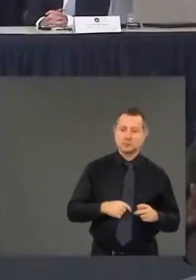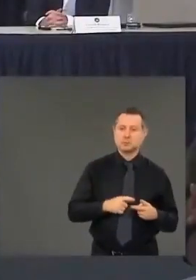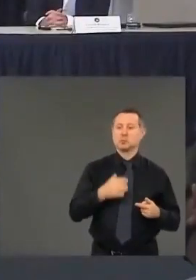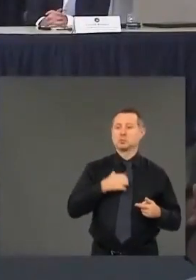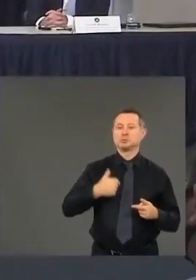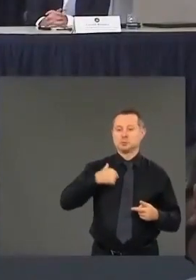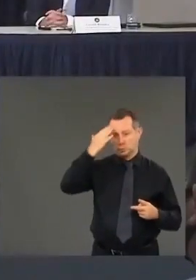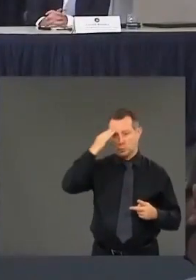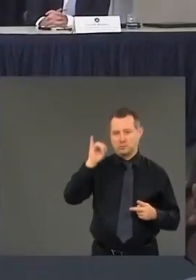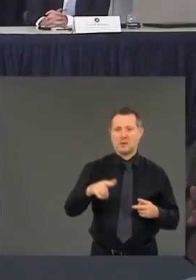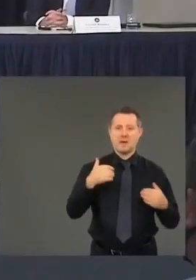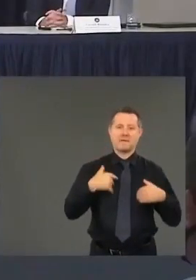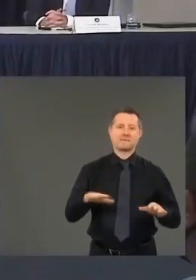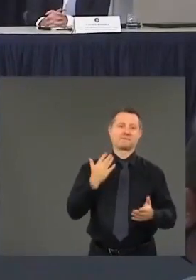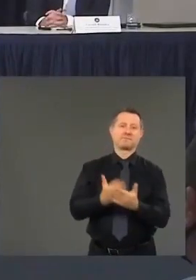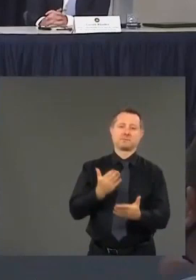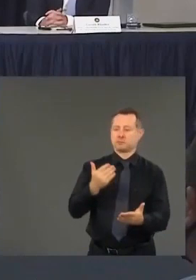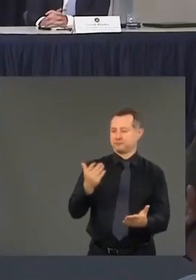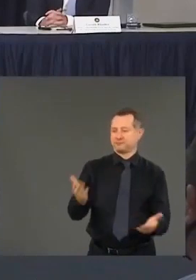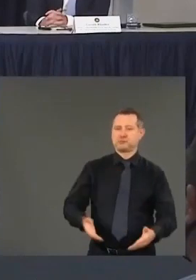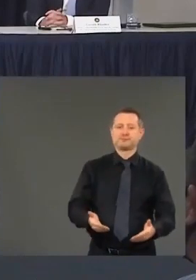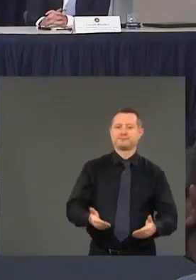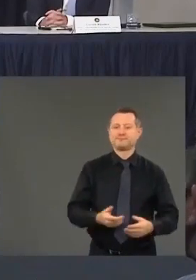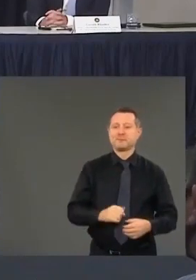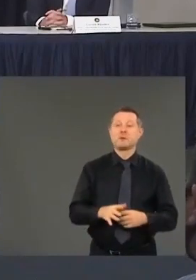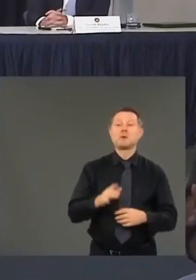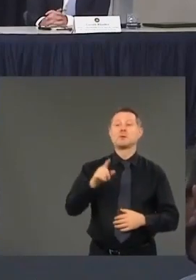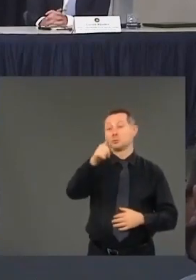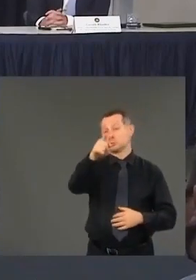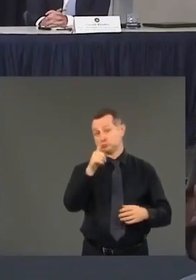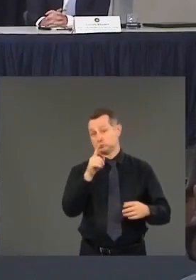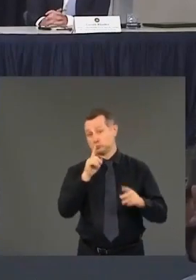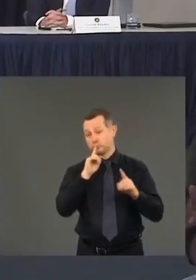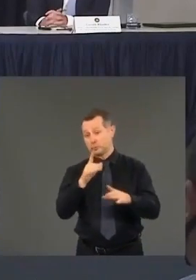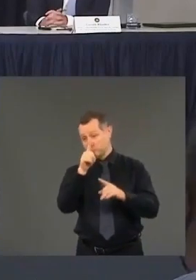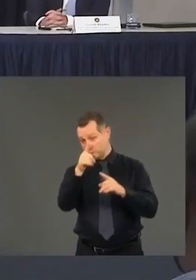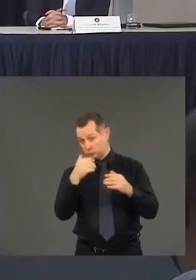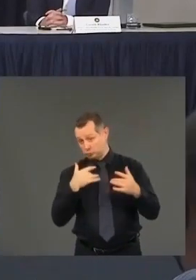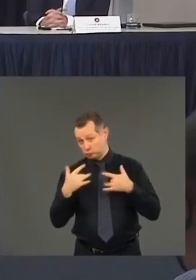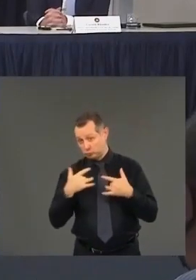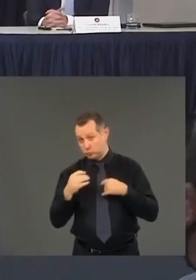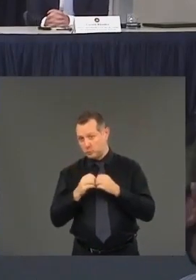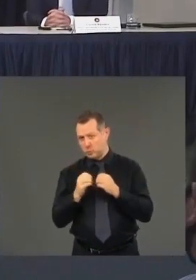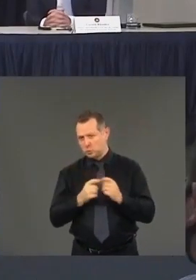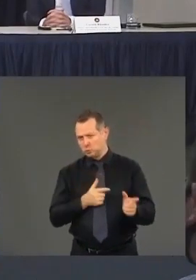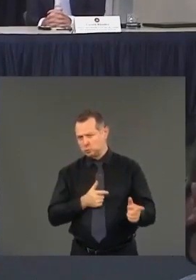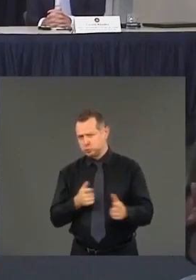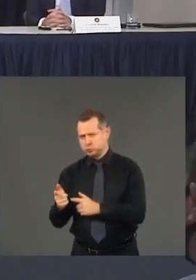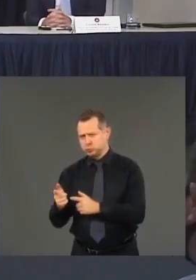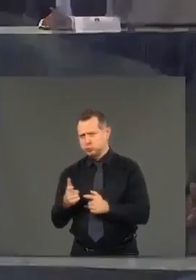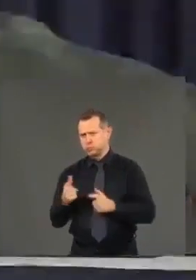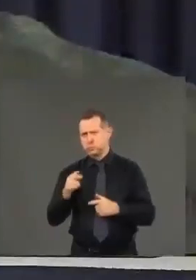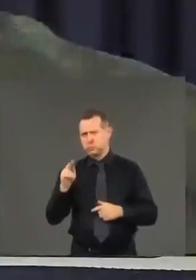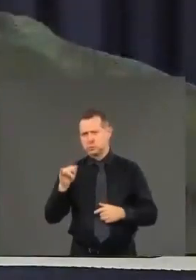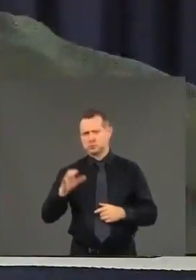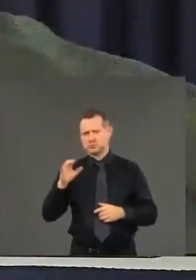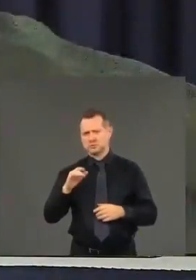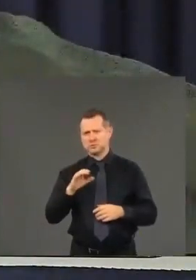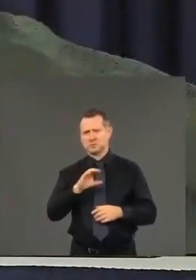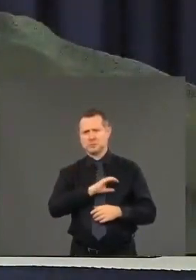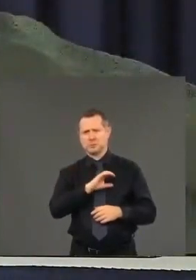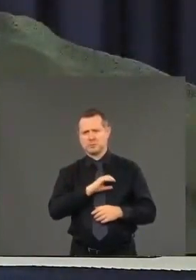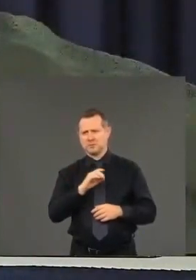happened, right? Governor, are you concerned with the rising number of shootings in the city, given what's happening with the police department? Yes,